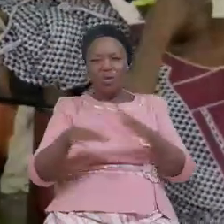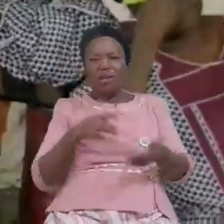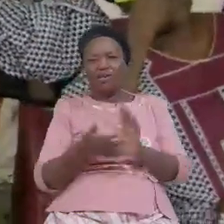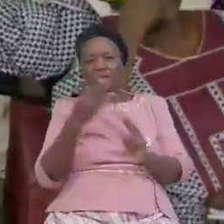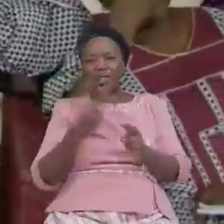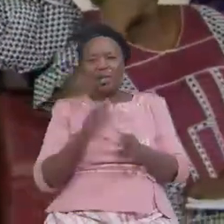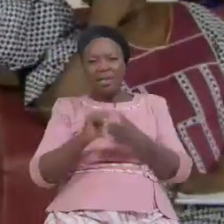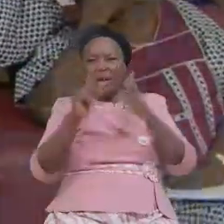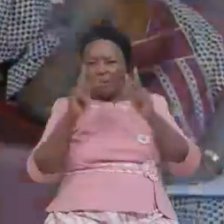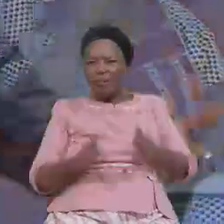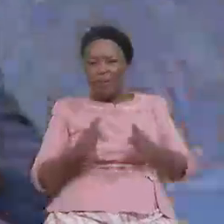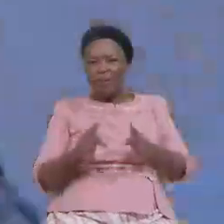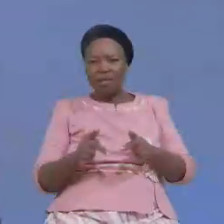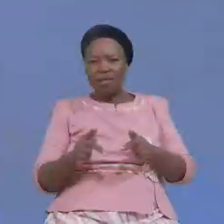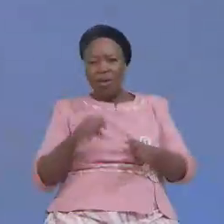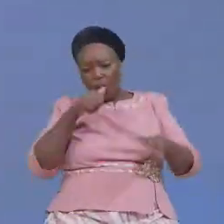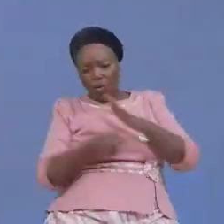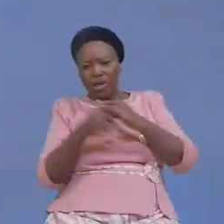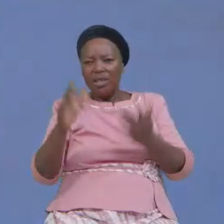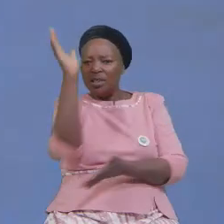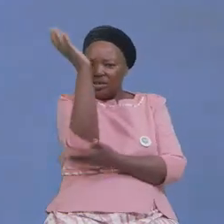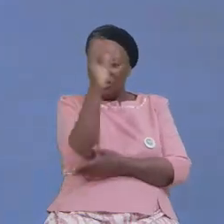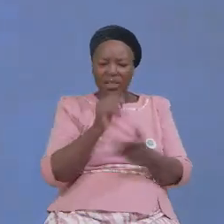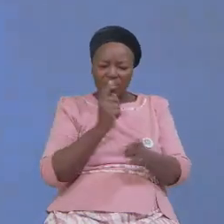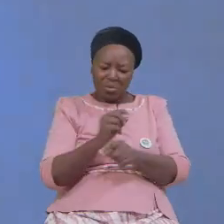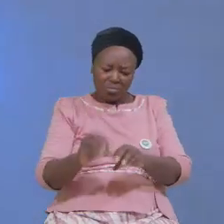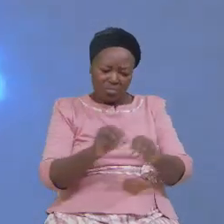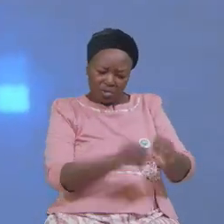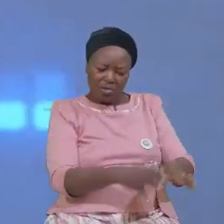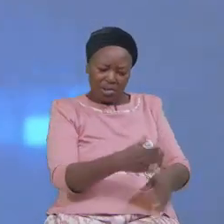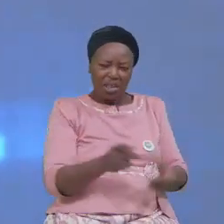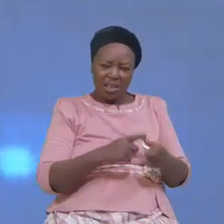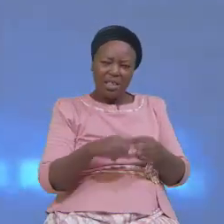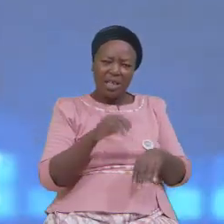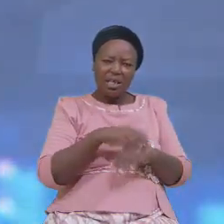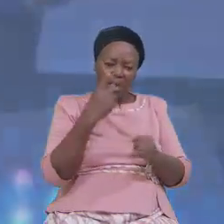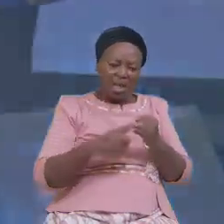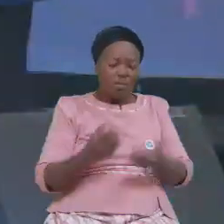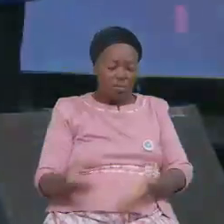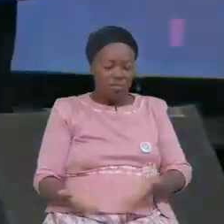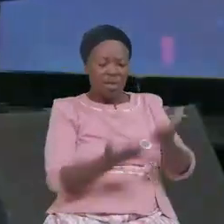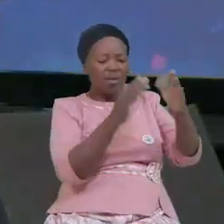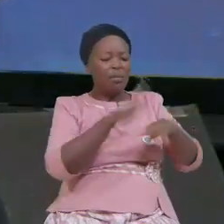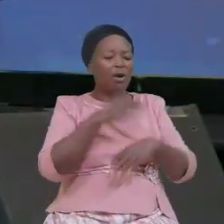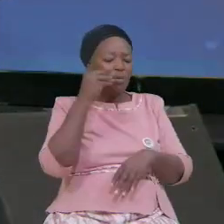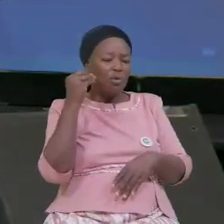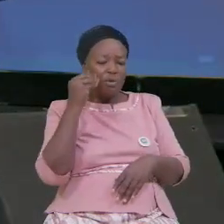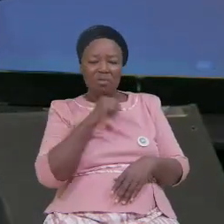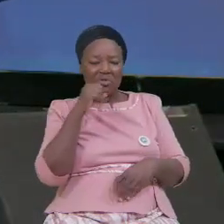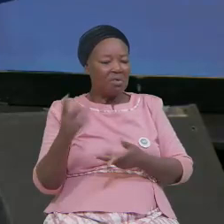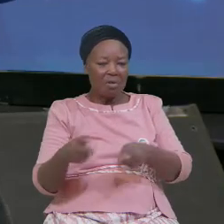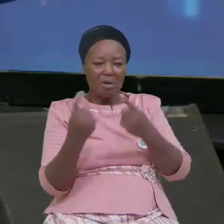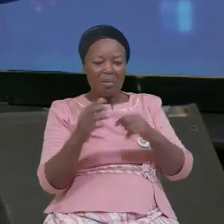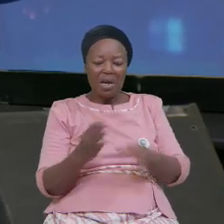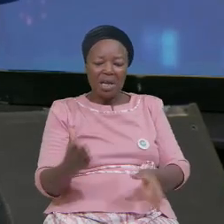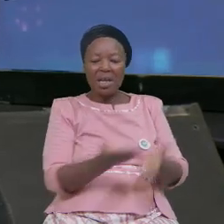person under the tree, and they just put you there, and they say at the end he'll come and carry you. They will not come and carry you at the end.